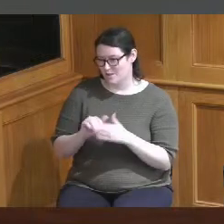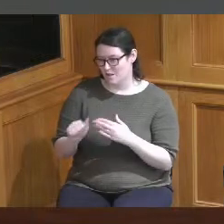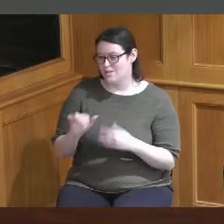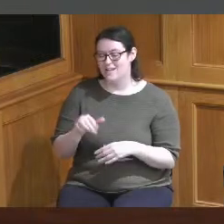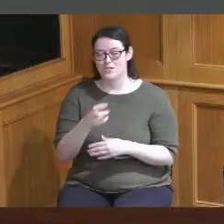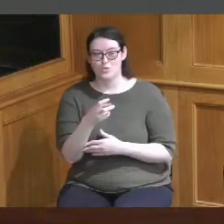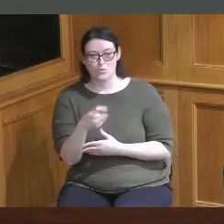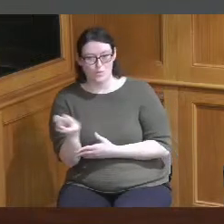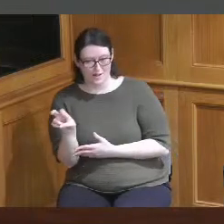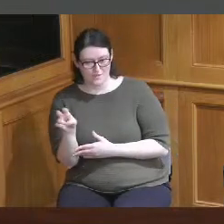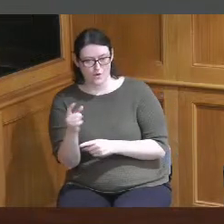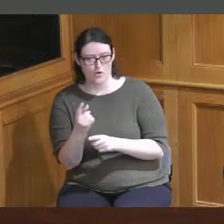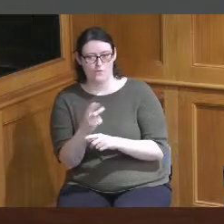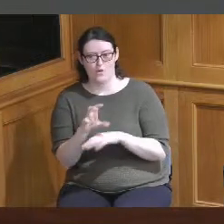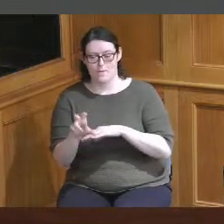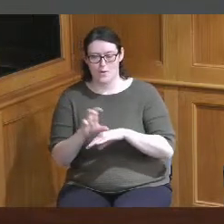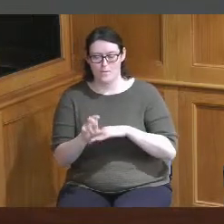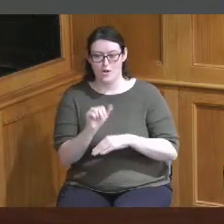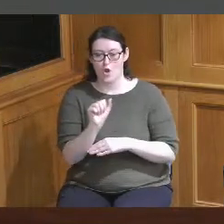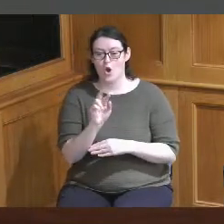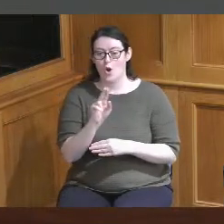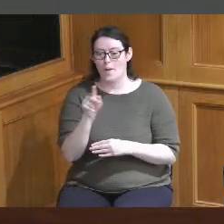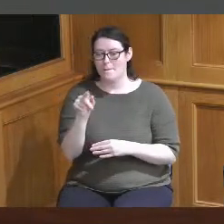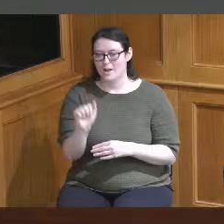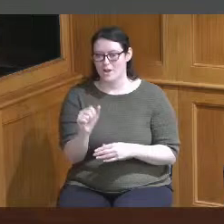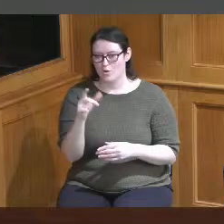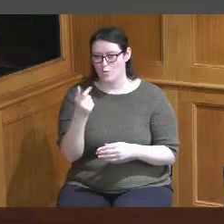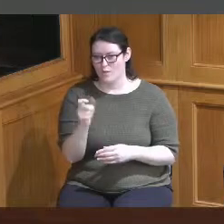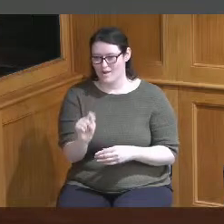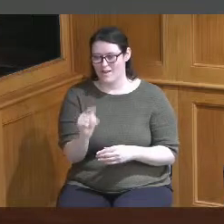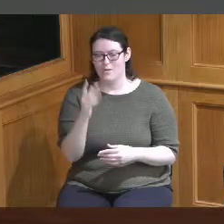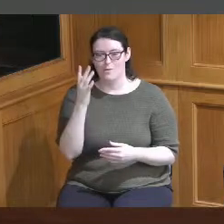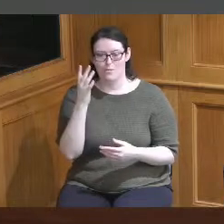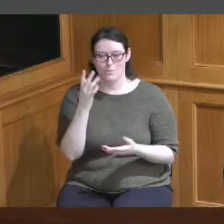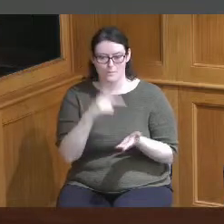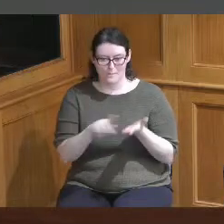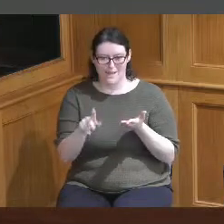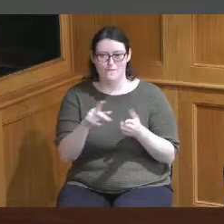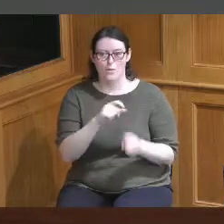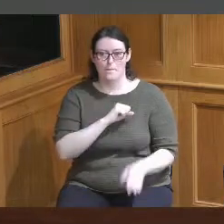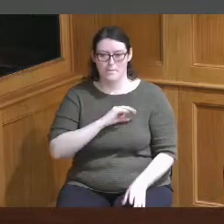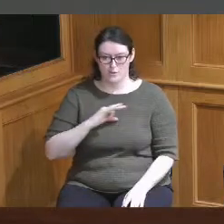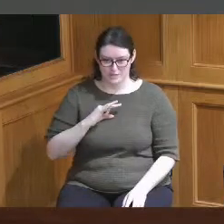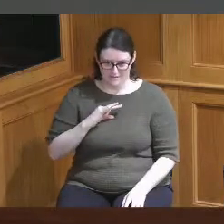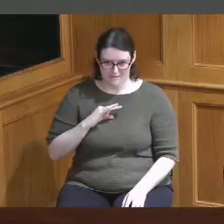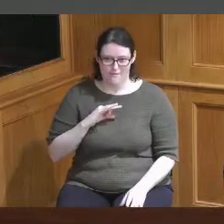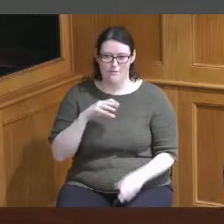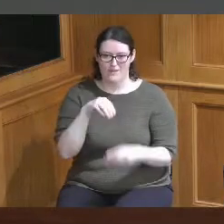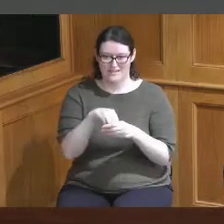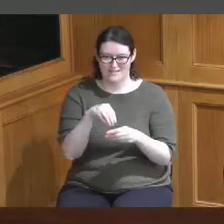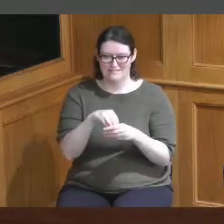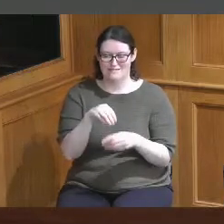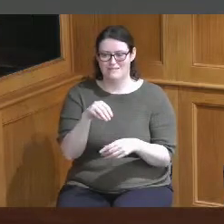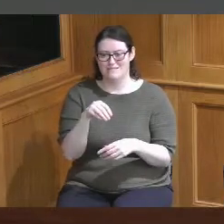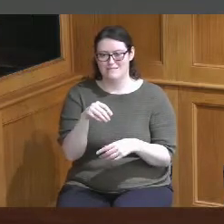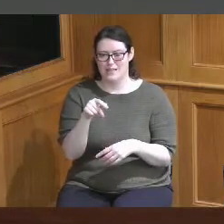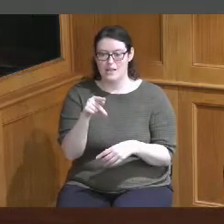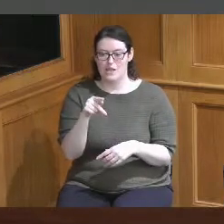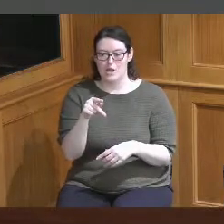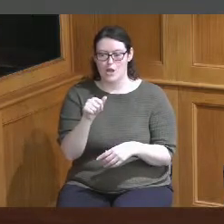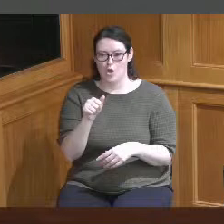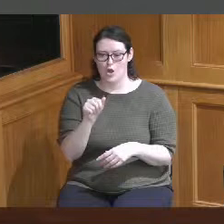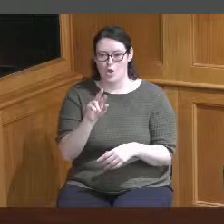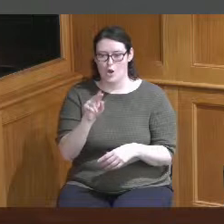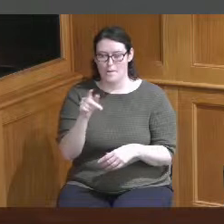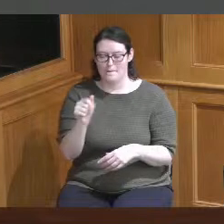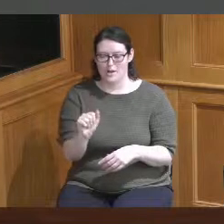appropriations in an ARPA grant to pay for personnel within our ARPA grant. As we do